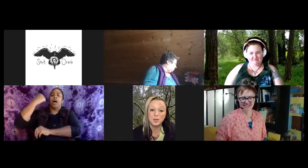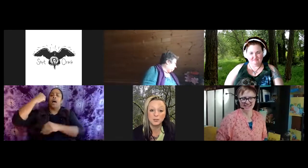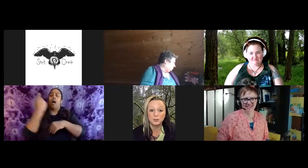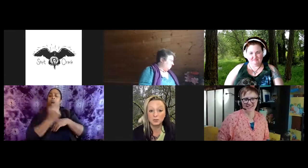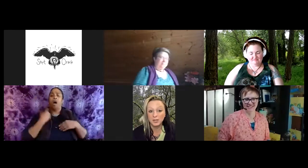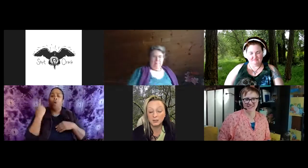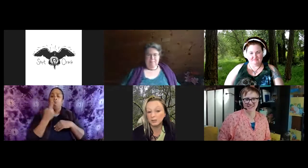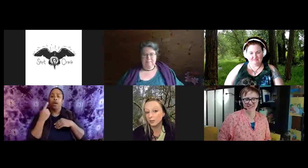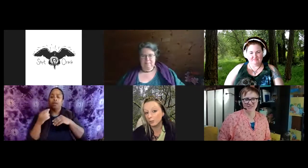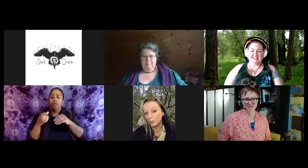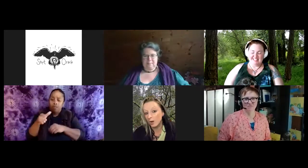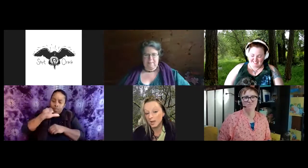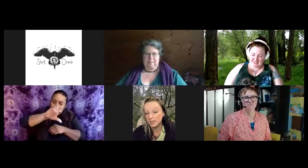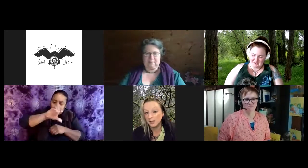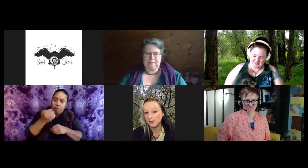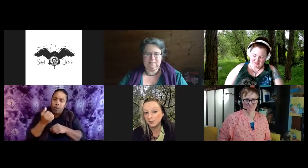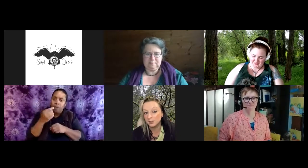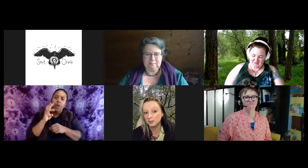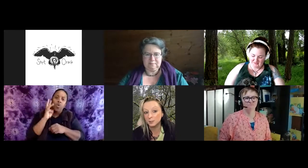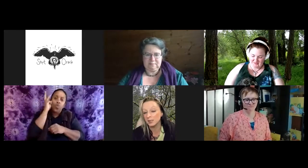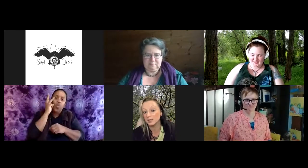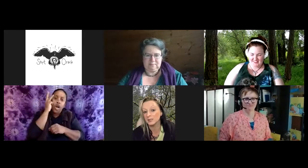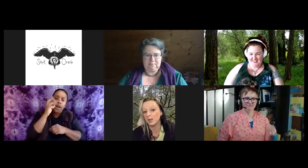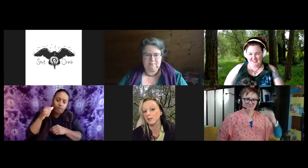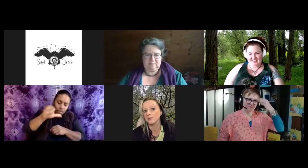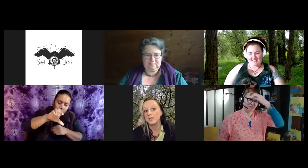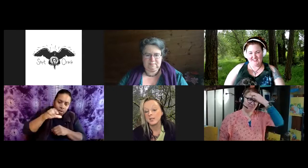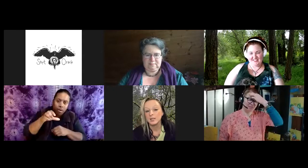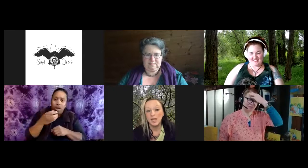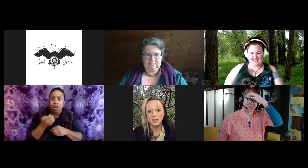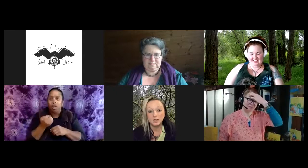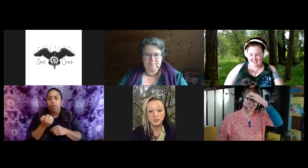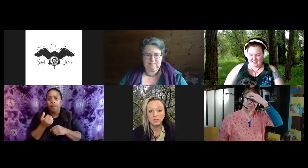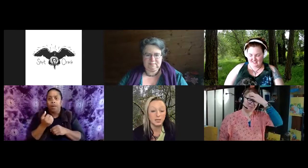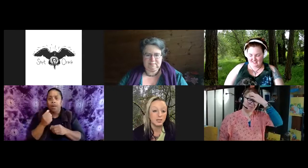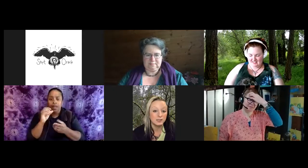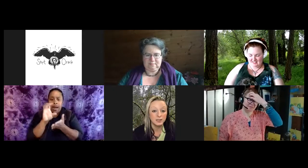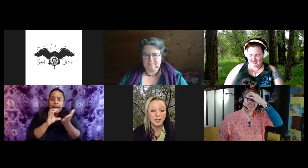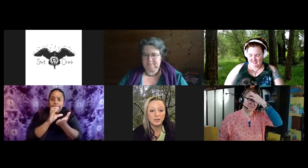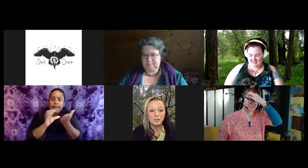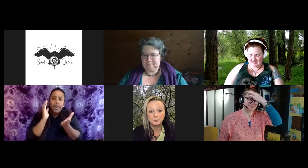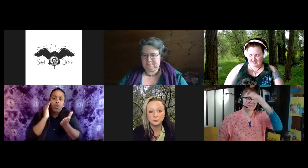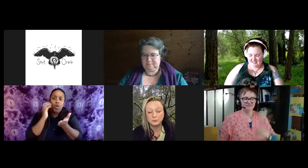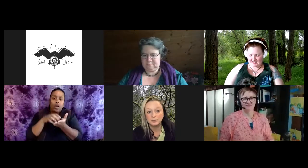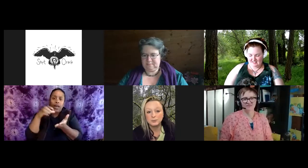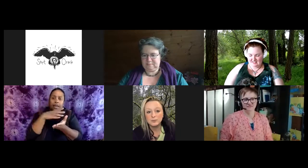pour them a little drink, a little bit of wine, and a little bit of cake, like cakes and